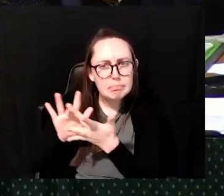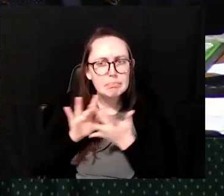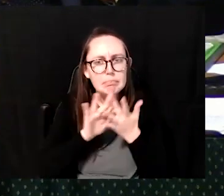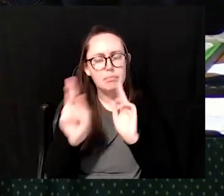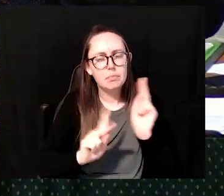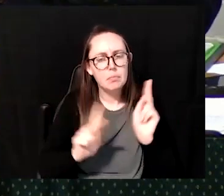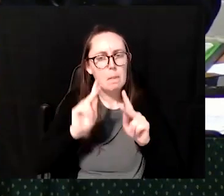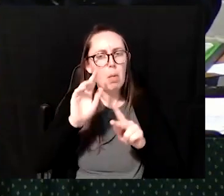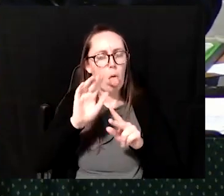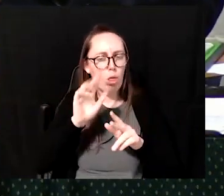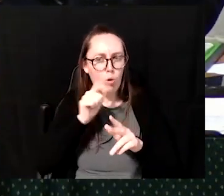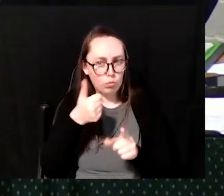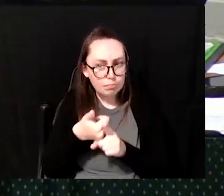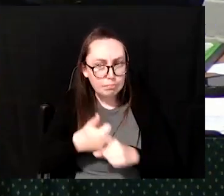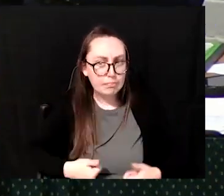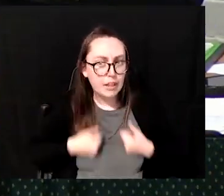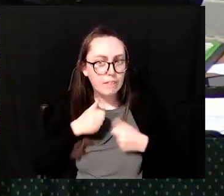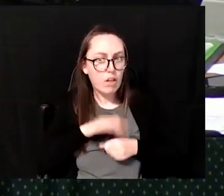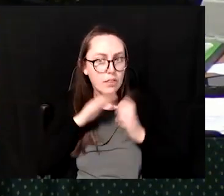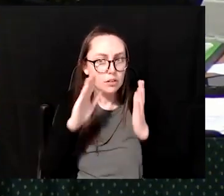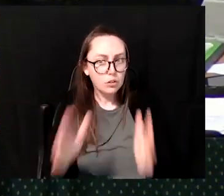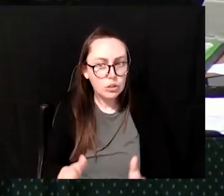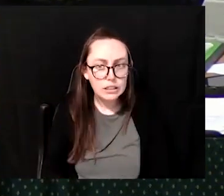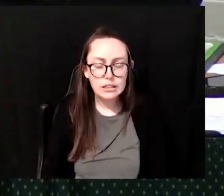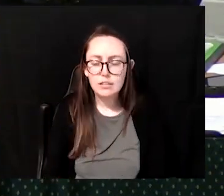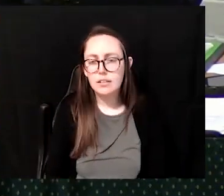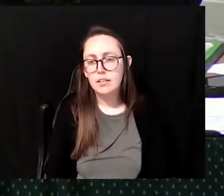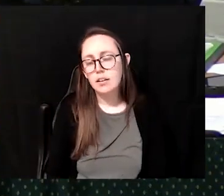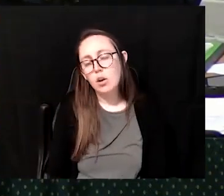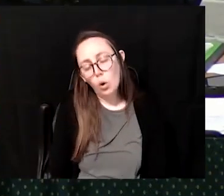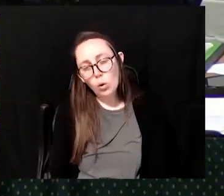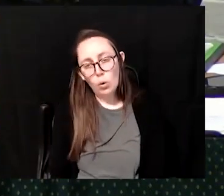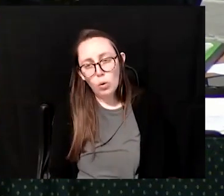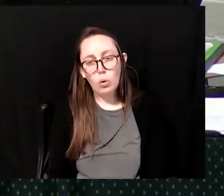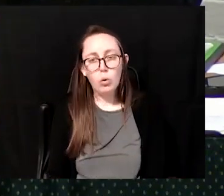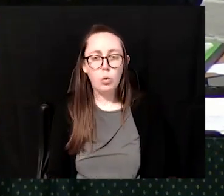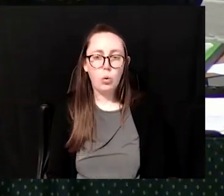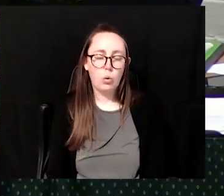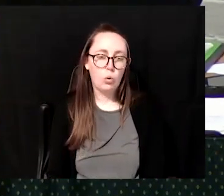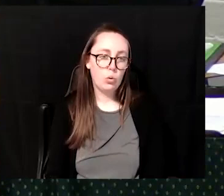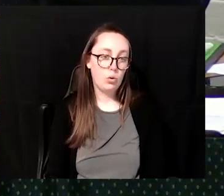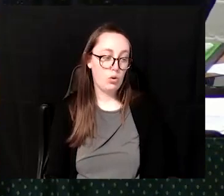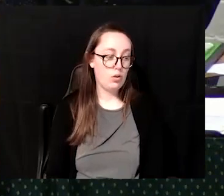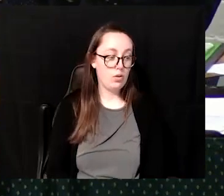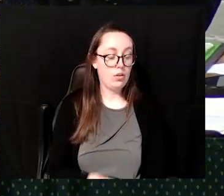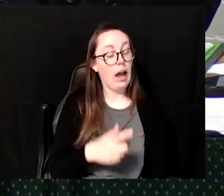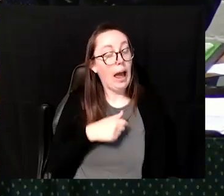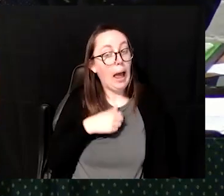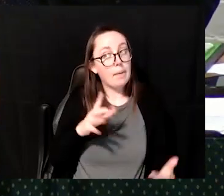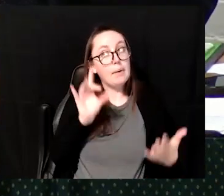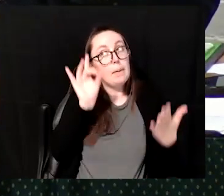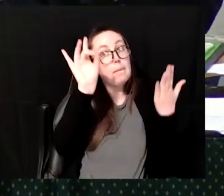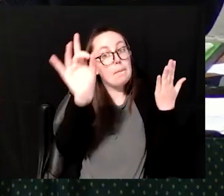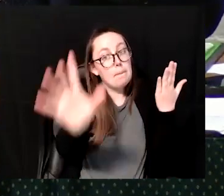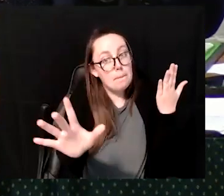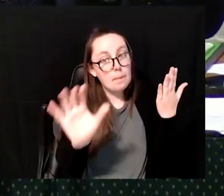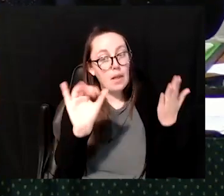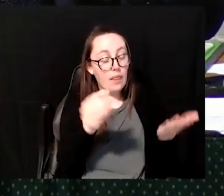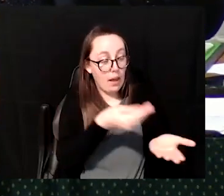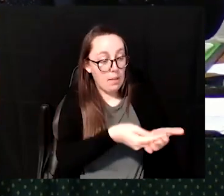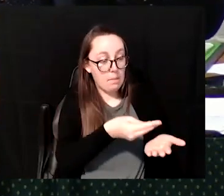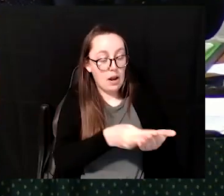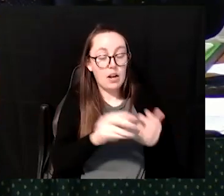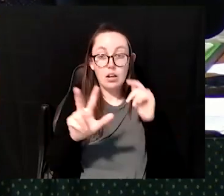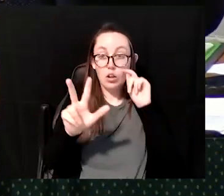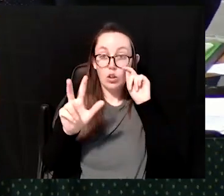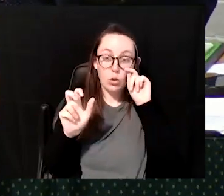consider using some amount of this potentially 350 000 to establish a department within